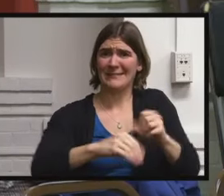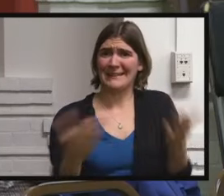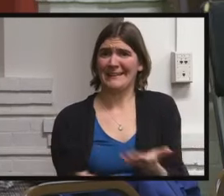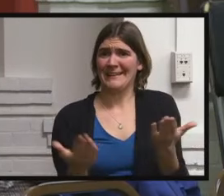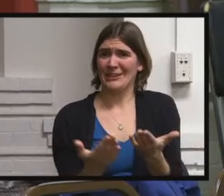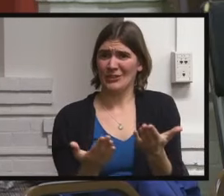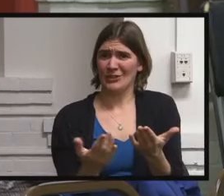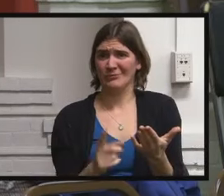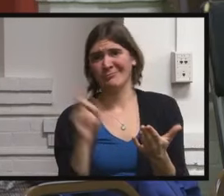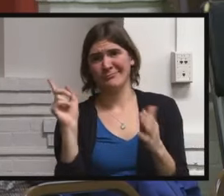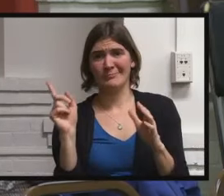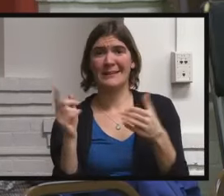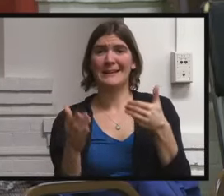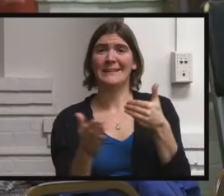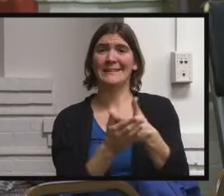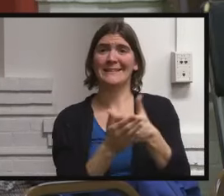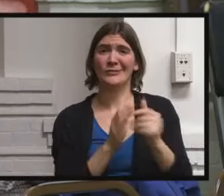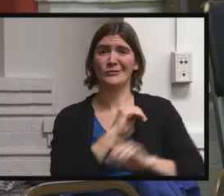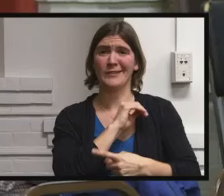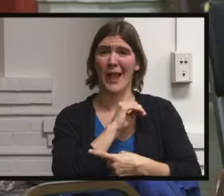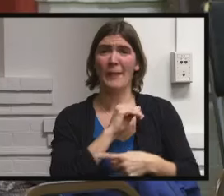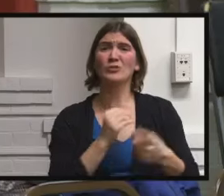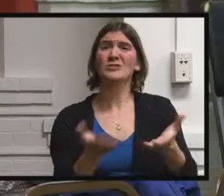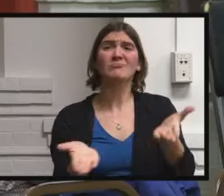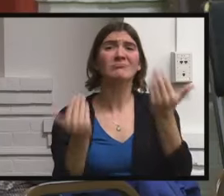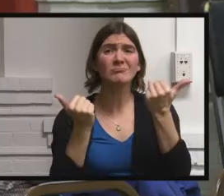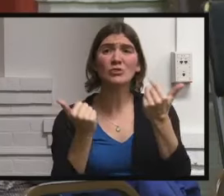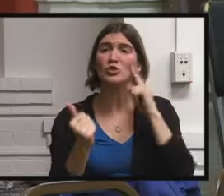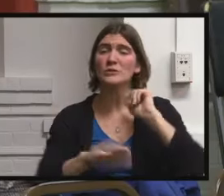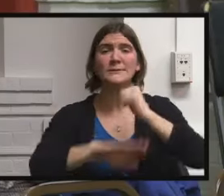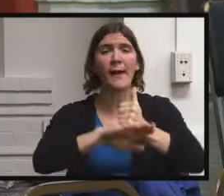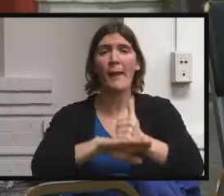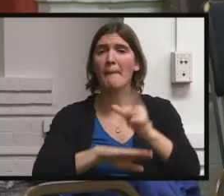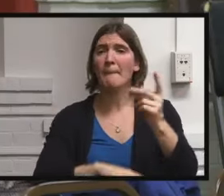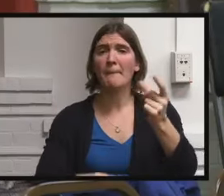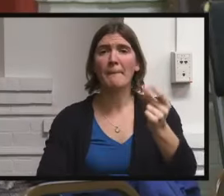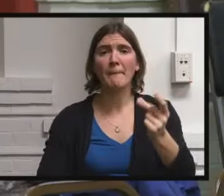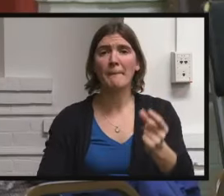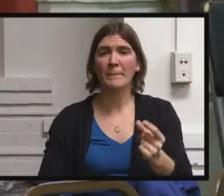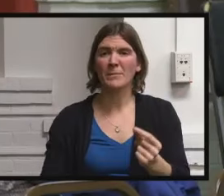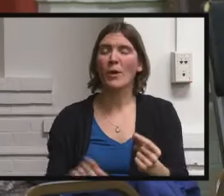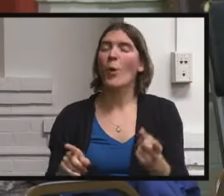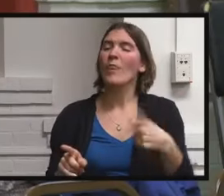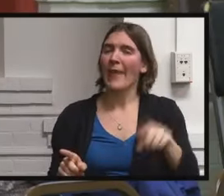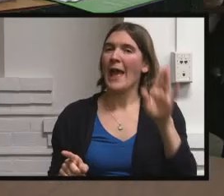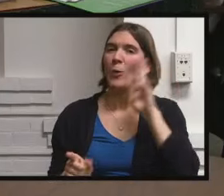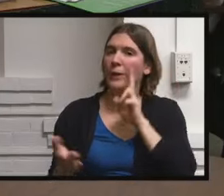in on Old Ferry Road, so that would should just be part of the program.